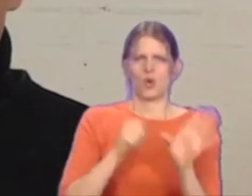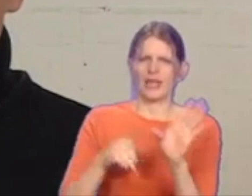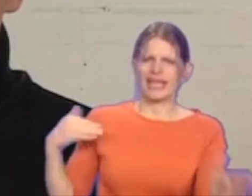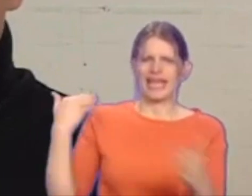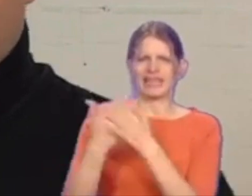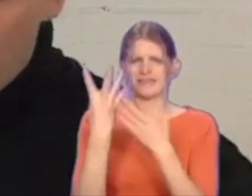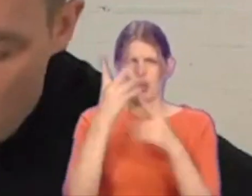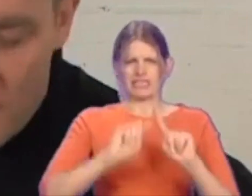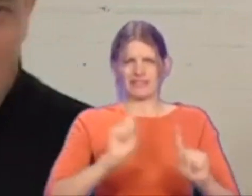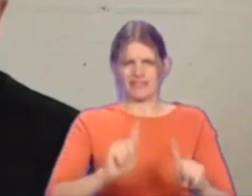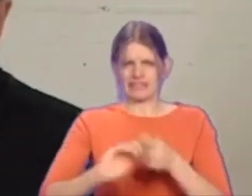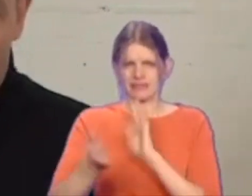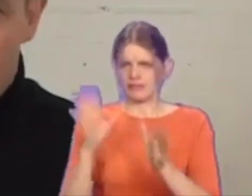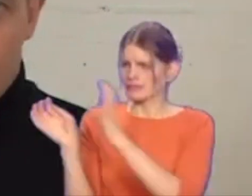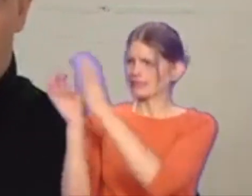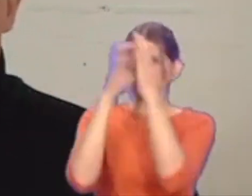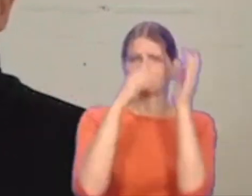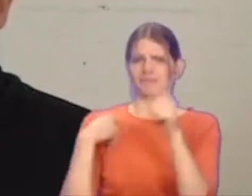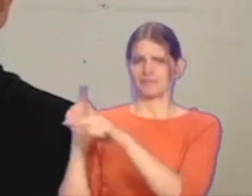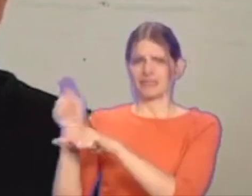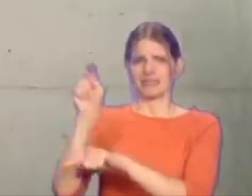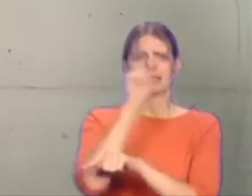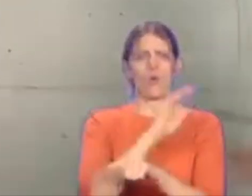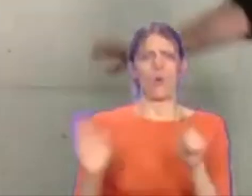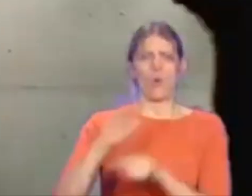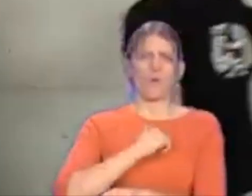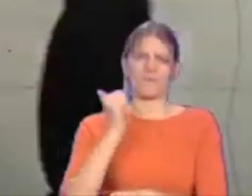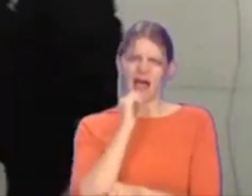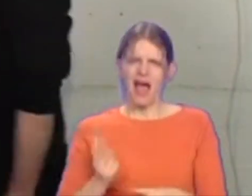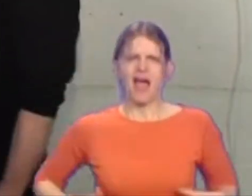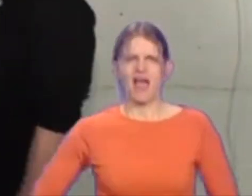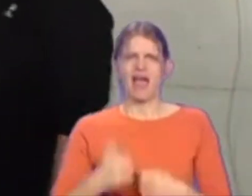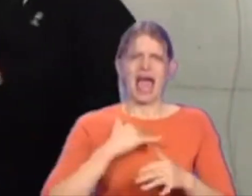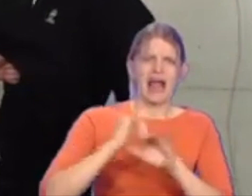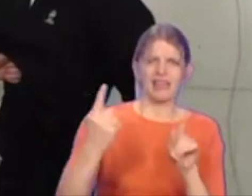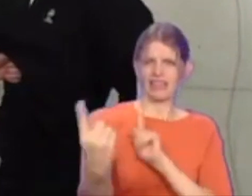or any blunt instrument, you can't back away into the line of the weapon.